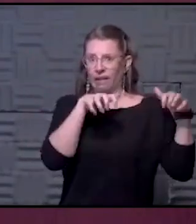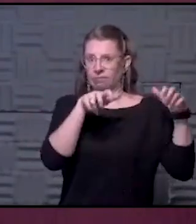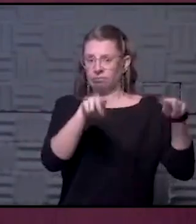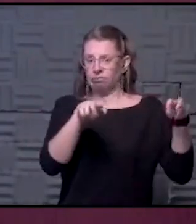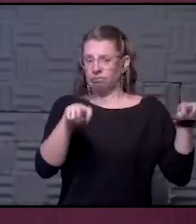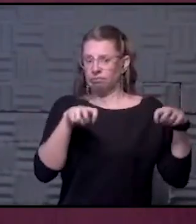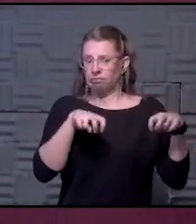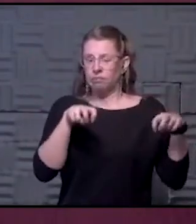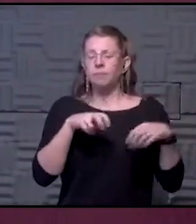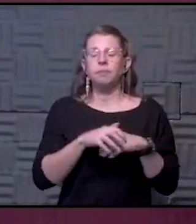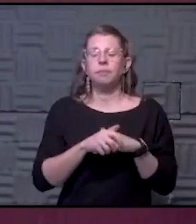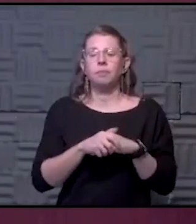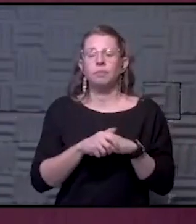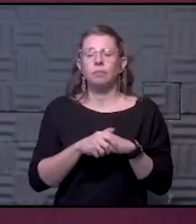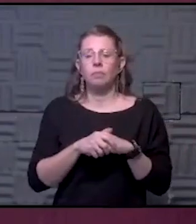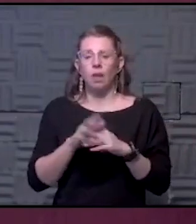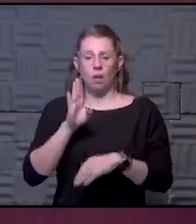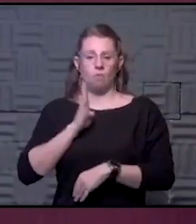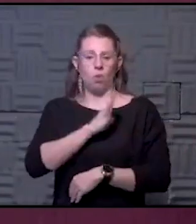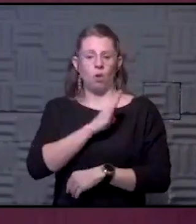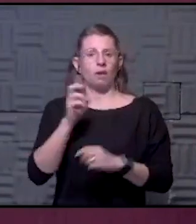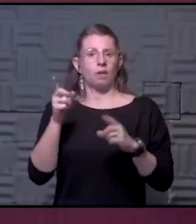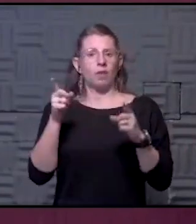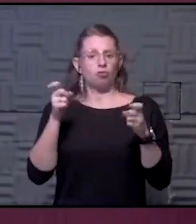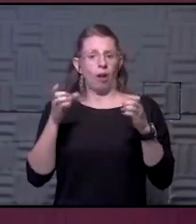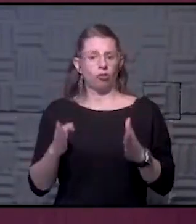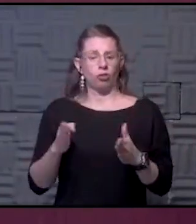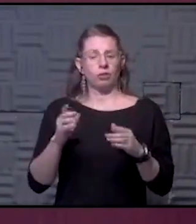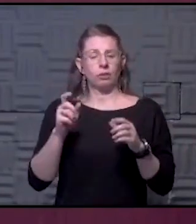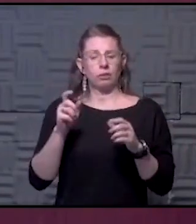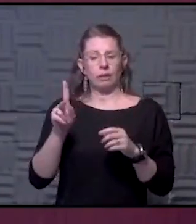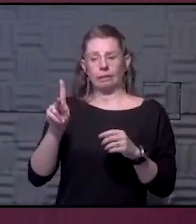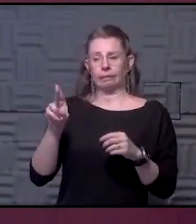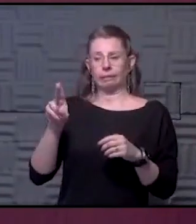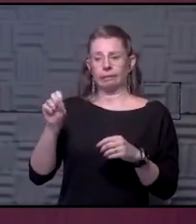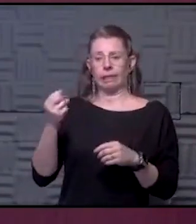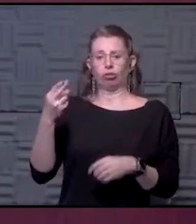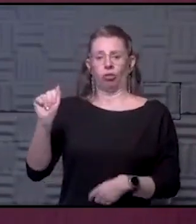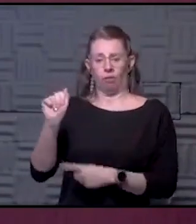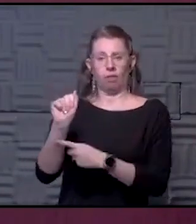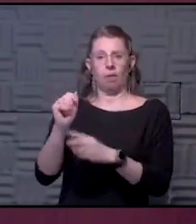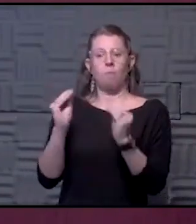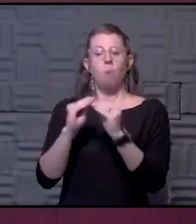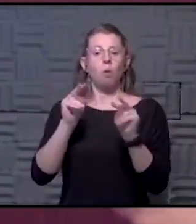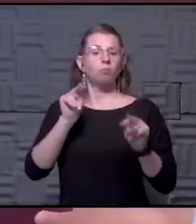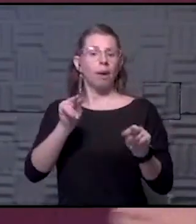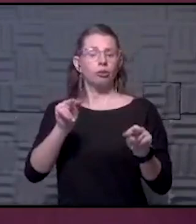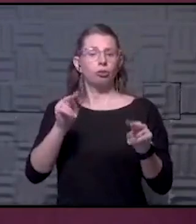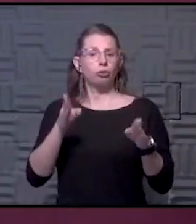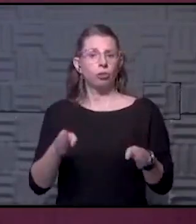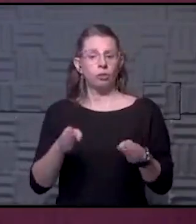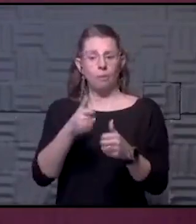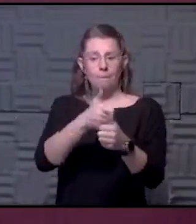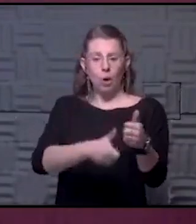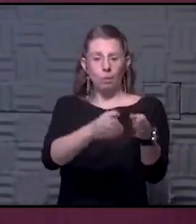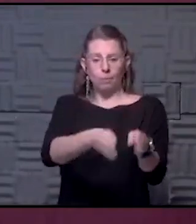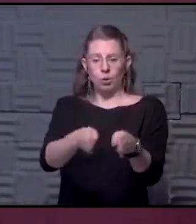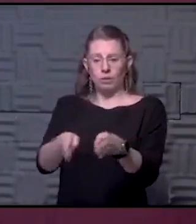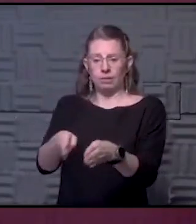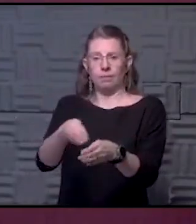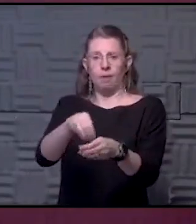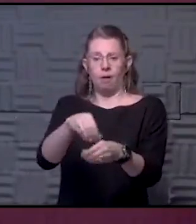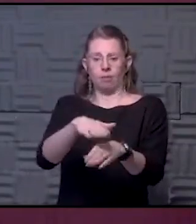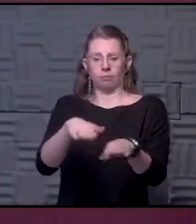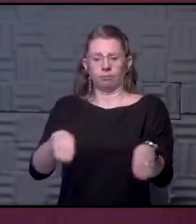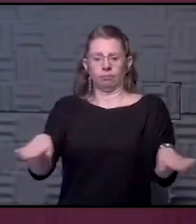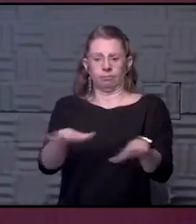they just passed through the board of directors with Acacia that they could have more spectators per participant on the court, but they're going